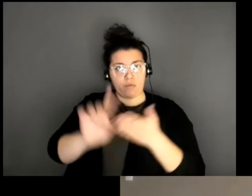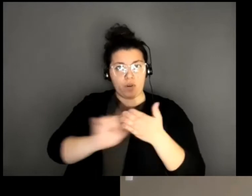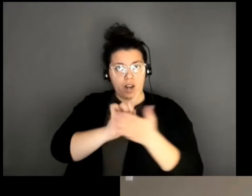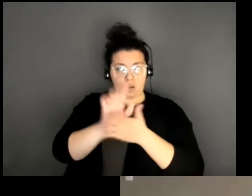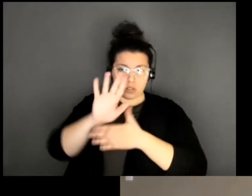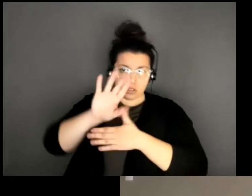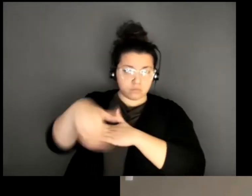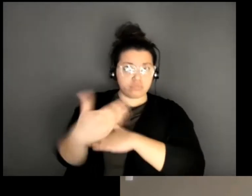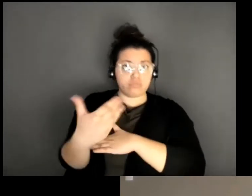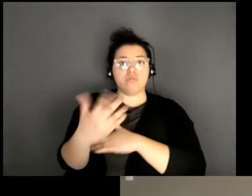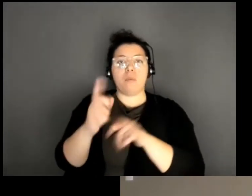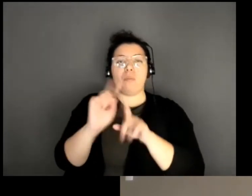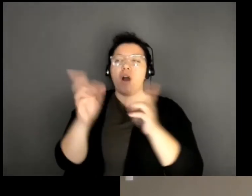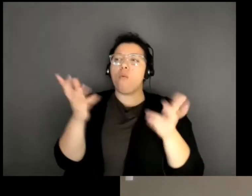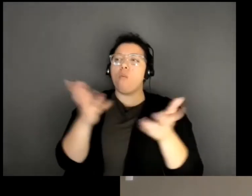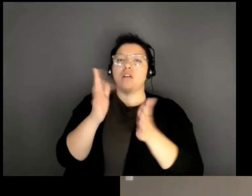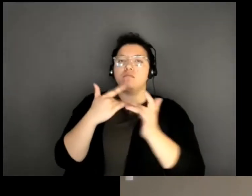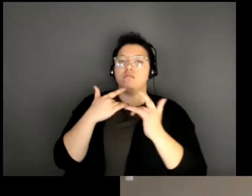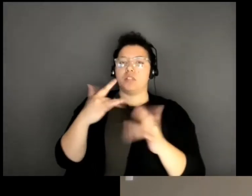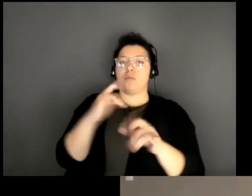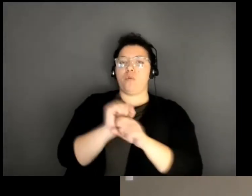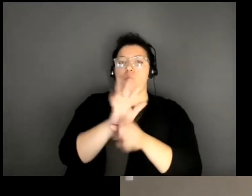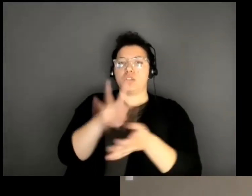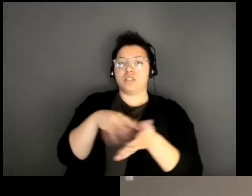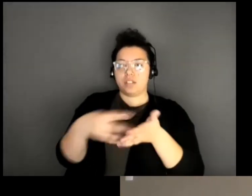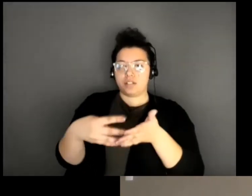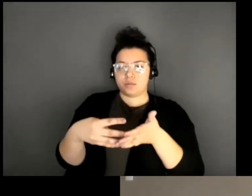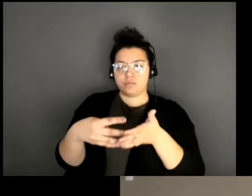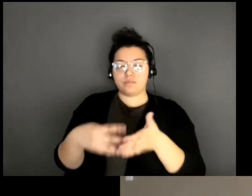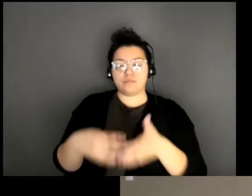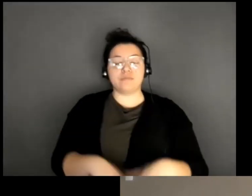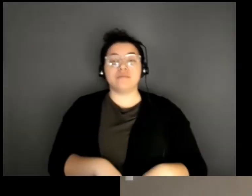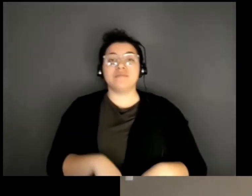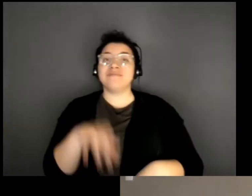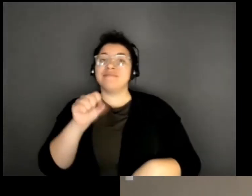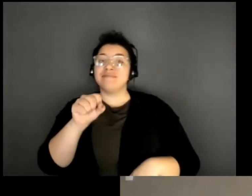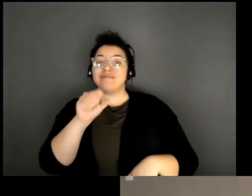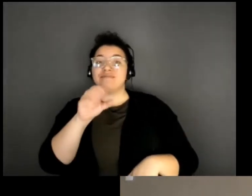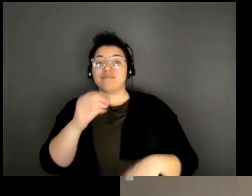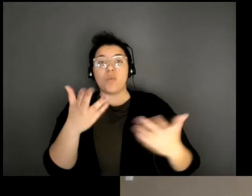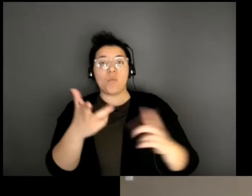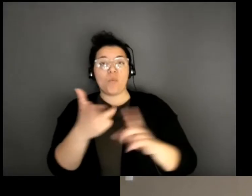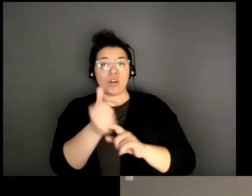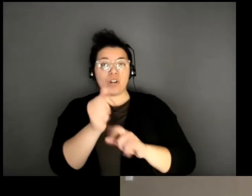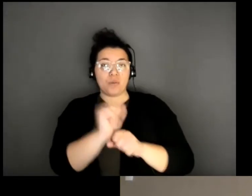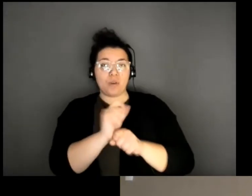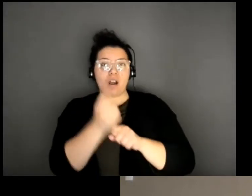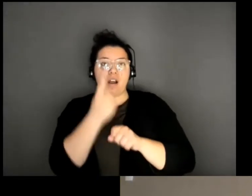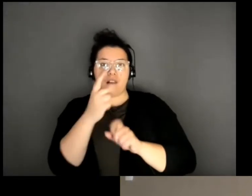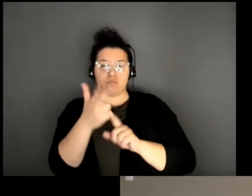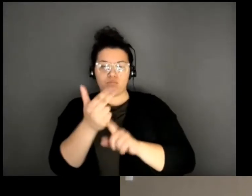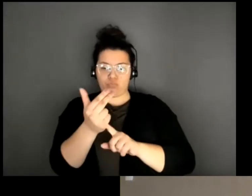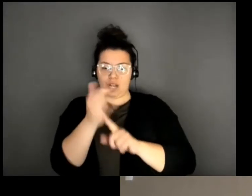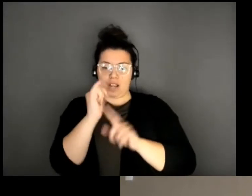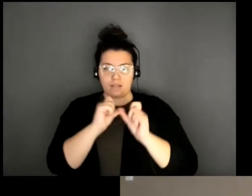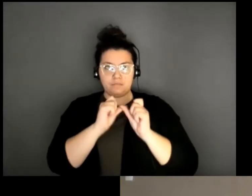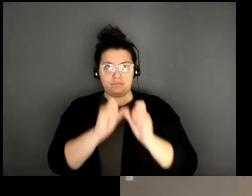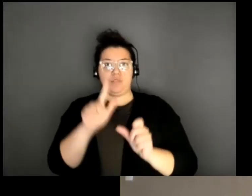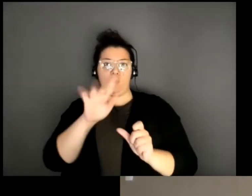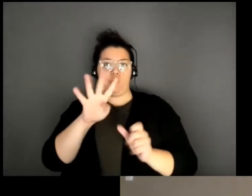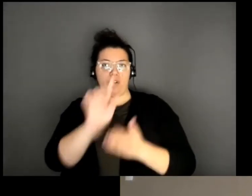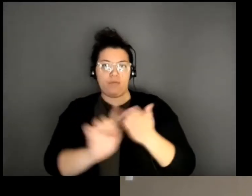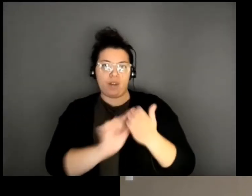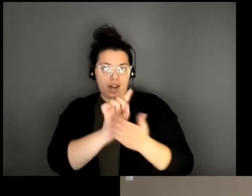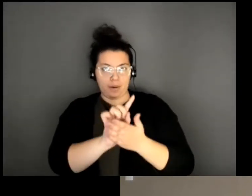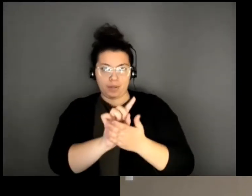work? Sure, and with hospitality, as you said, it's a 24/7 operation. We